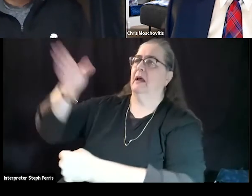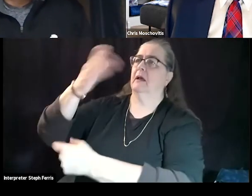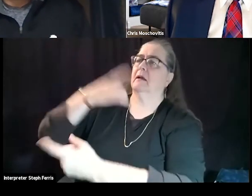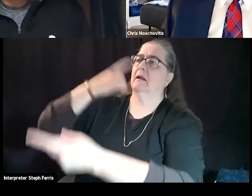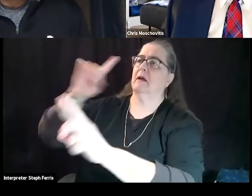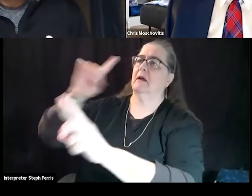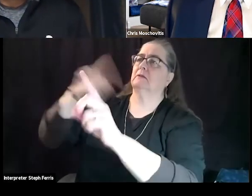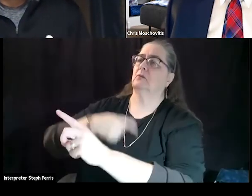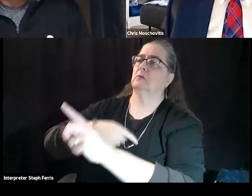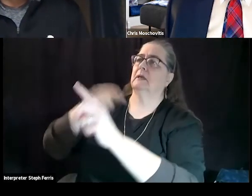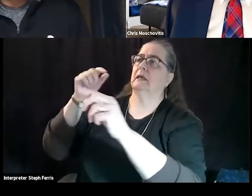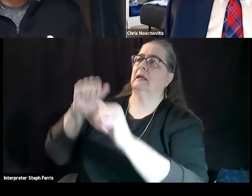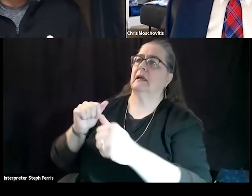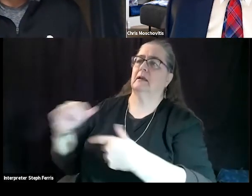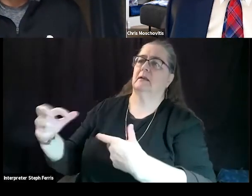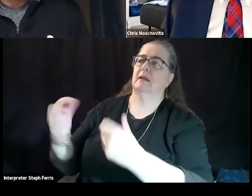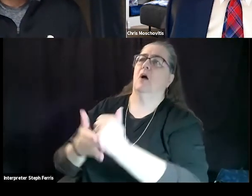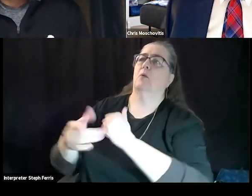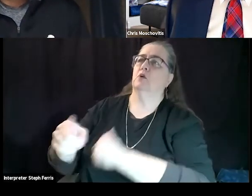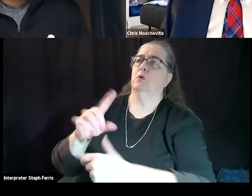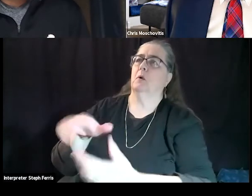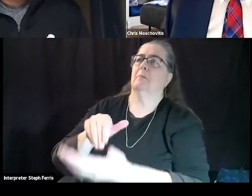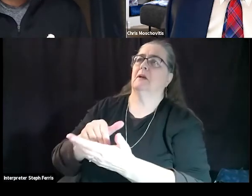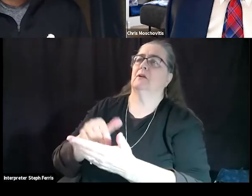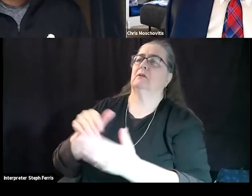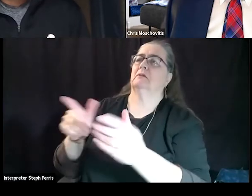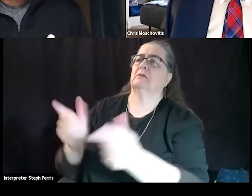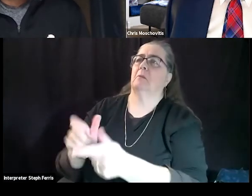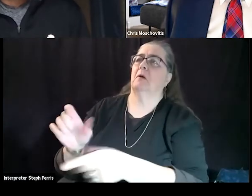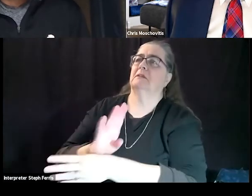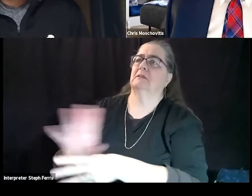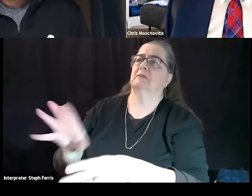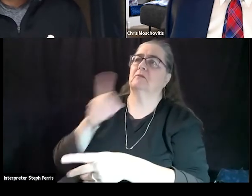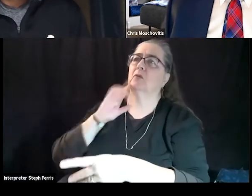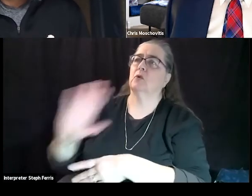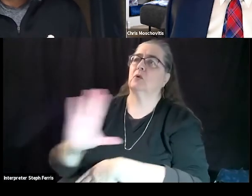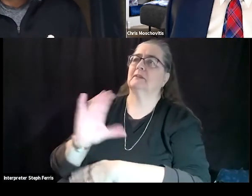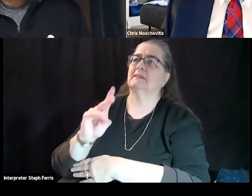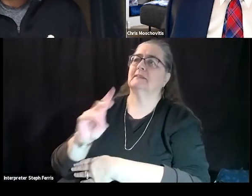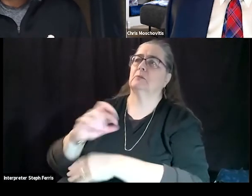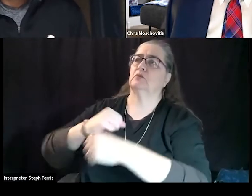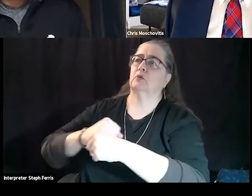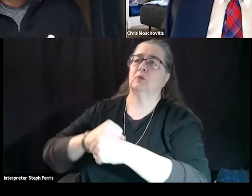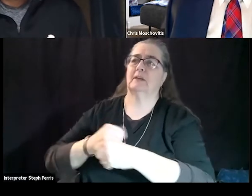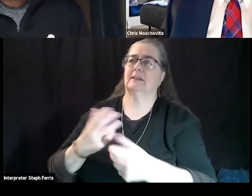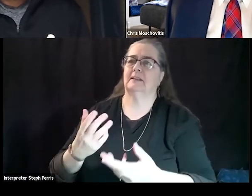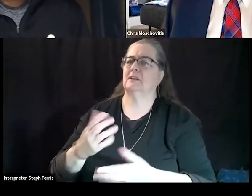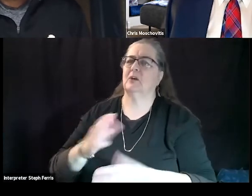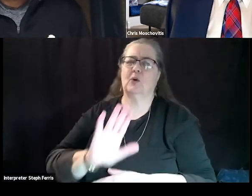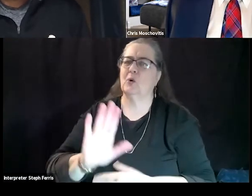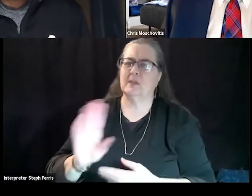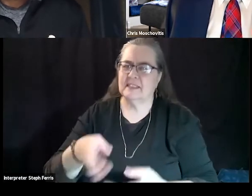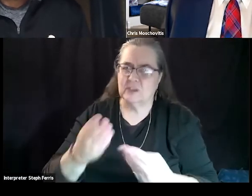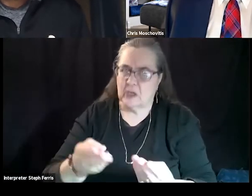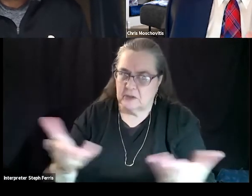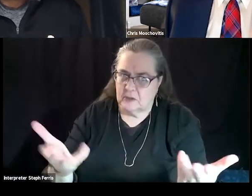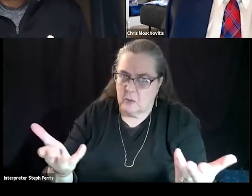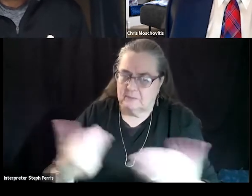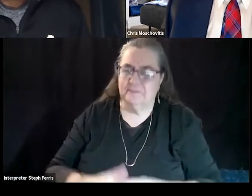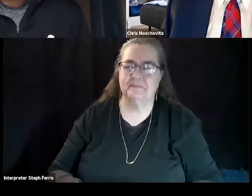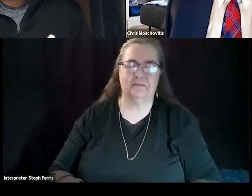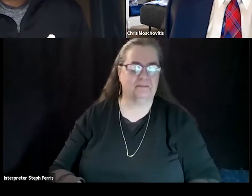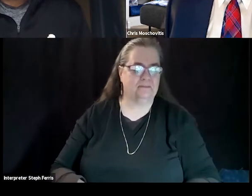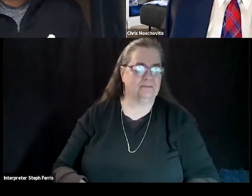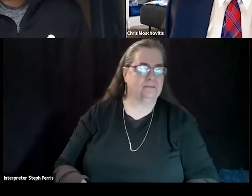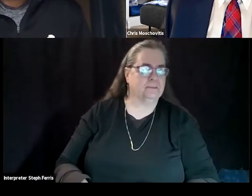will. What are some thoughts in that direction? I think, and you and I are very well